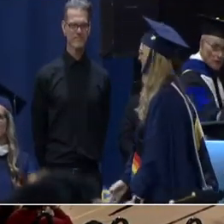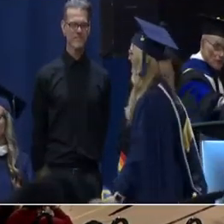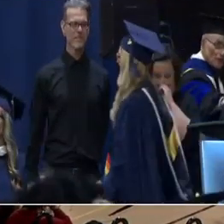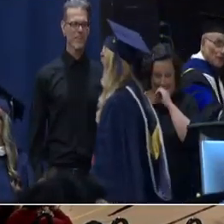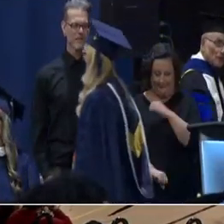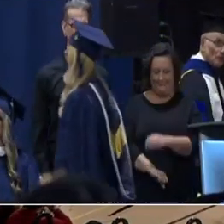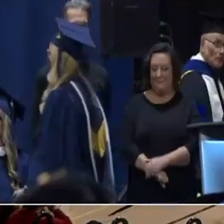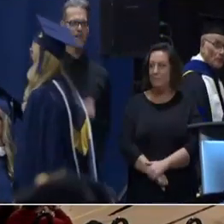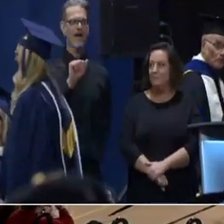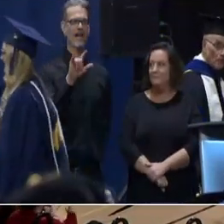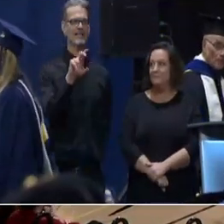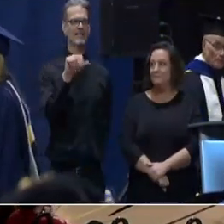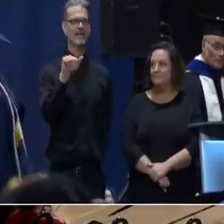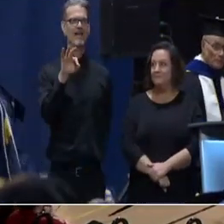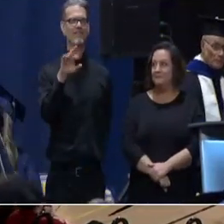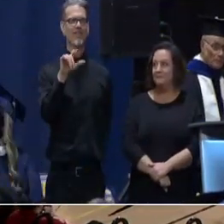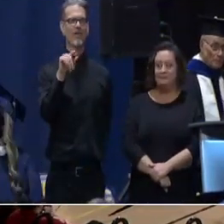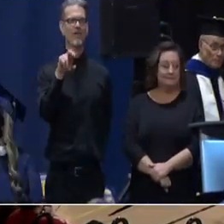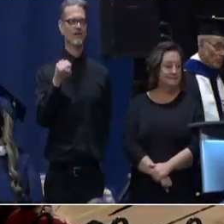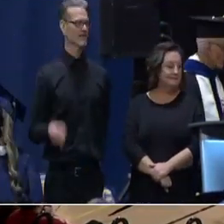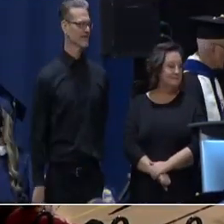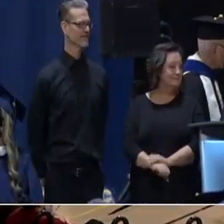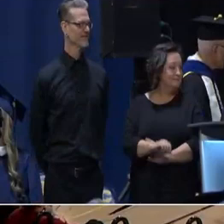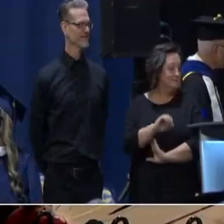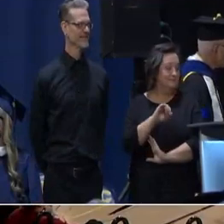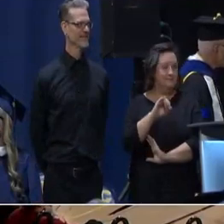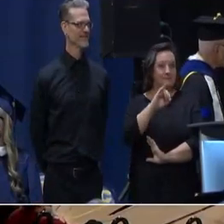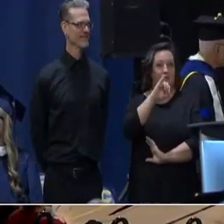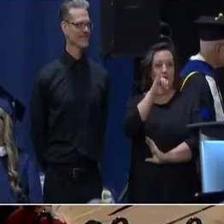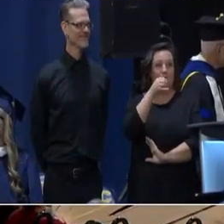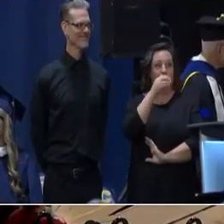Araceli Flores. Gianna Stover.